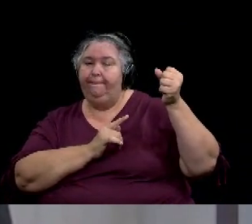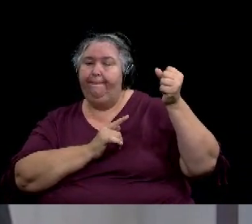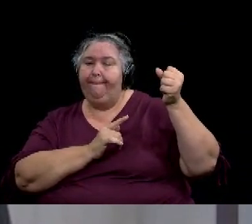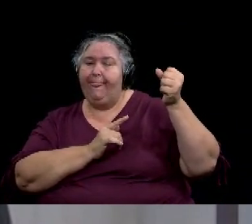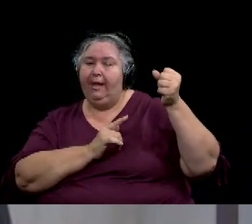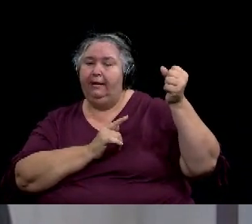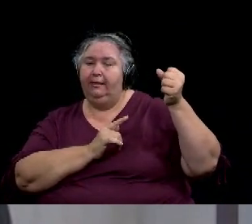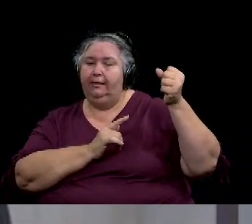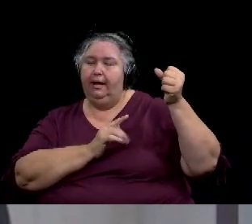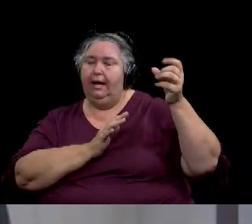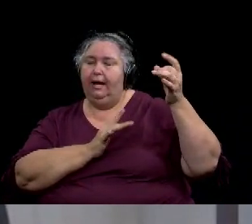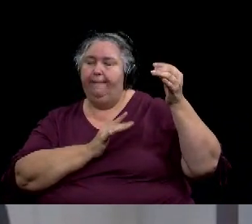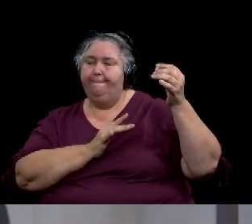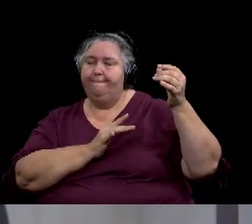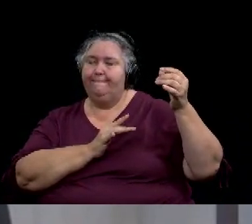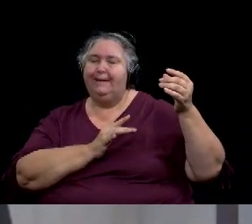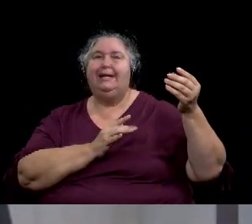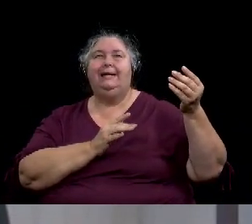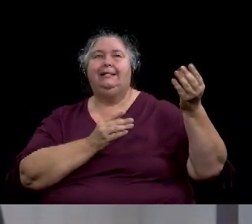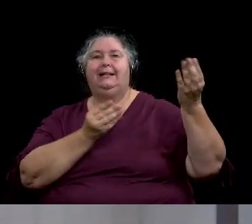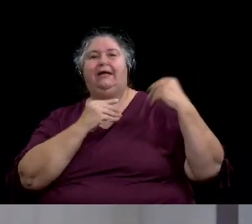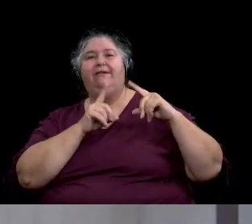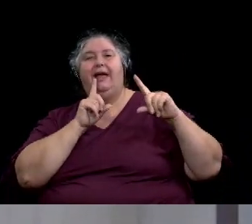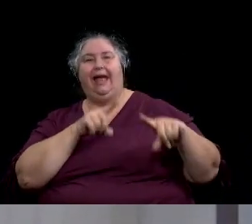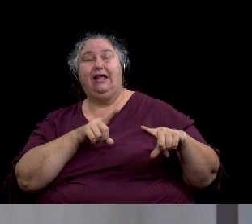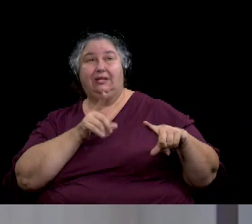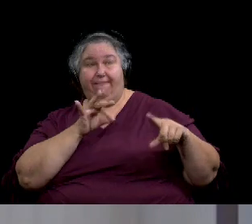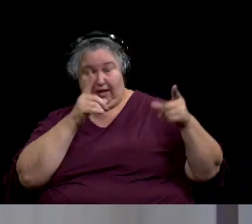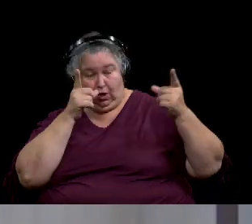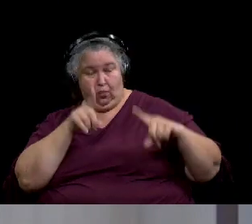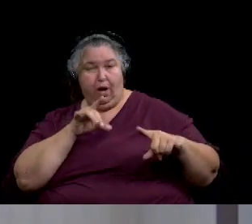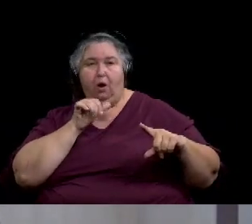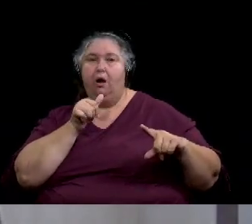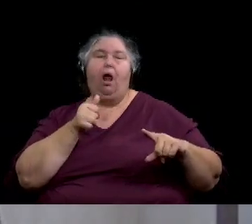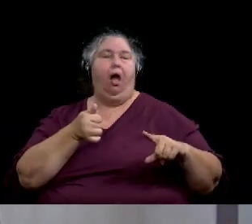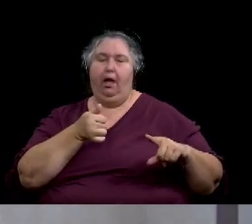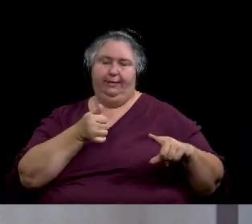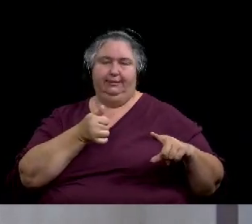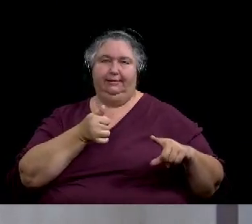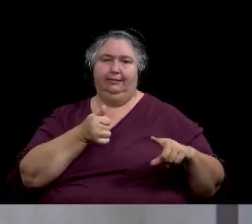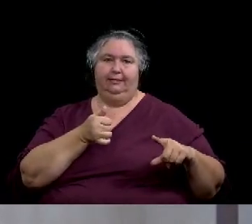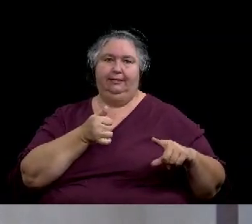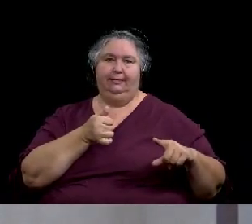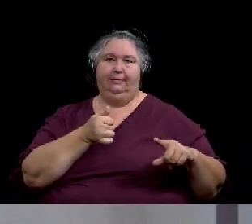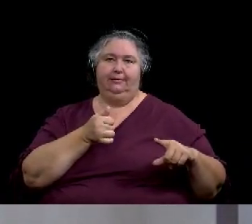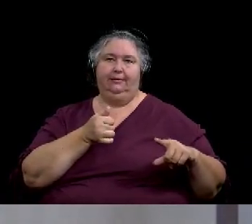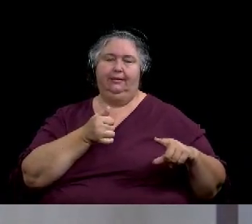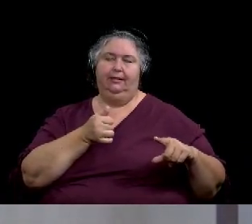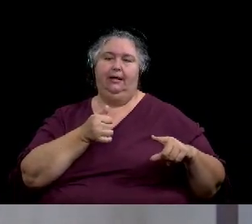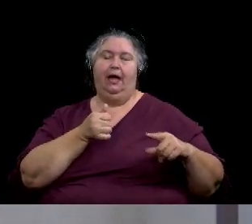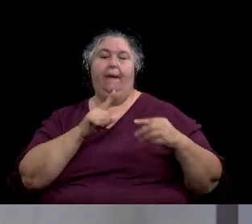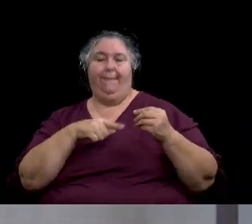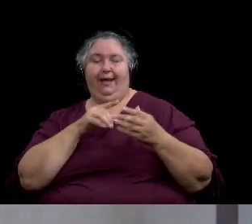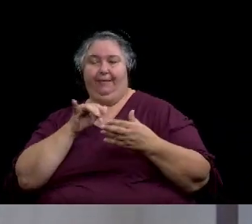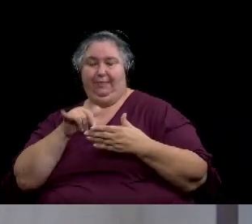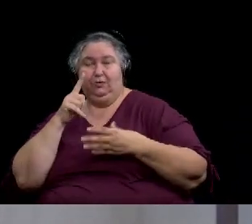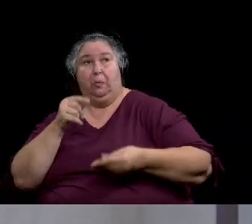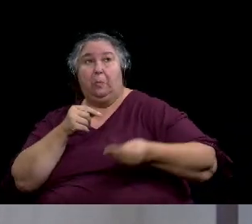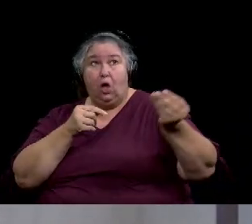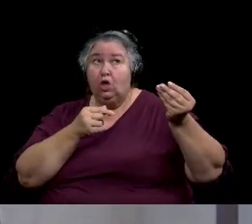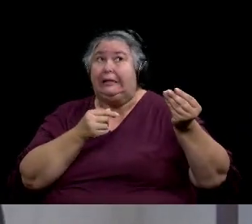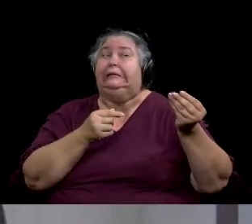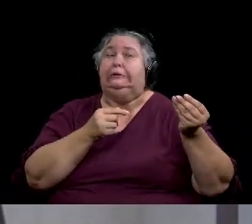get us an answer back whether they agree or disagree fairly quickly. So hopefully we can get that out.